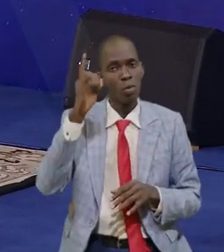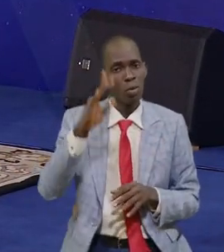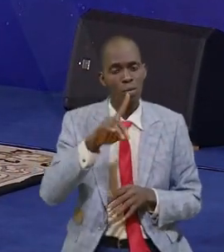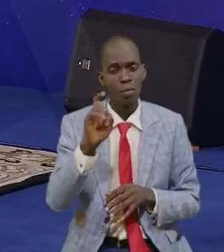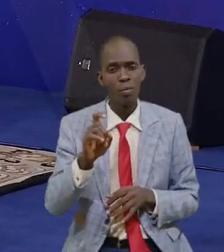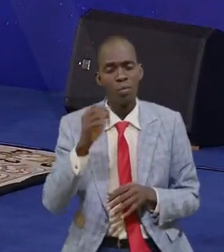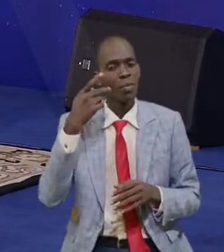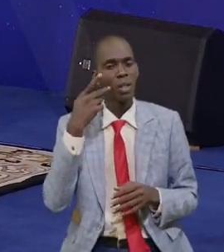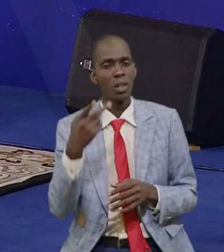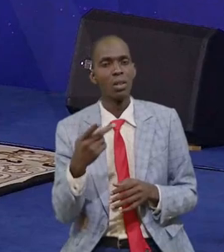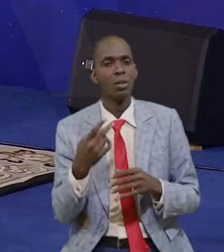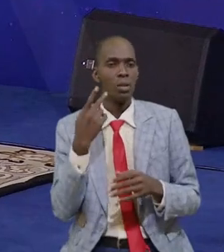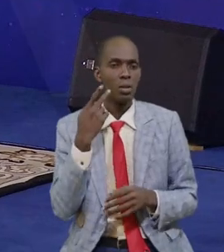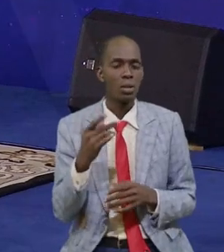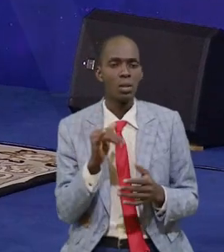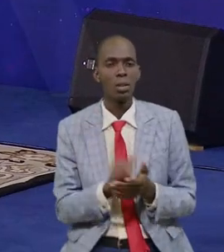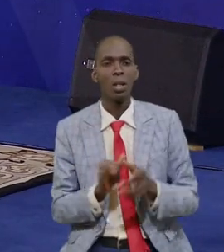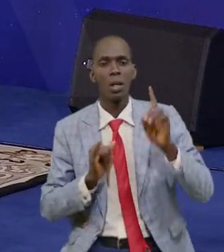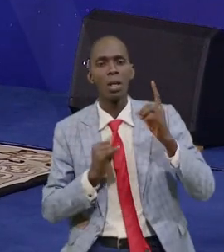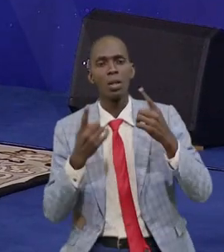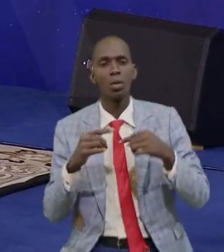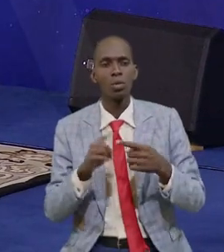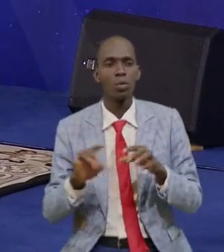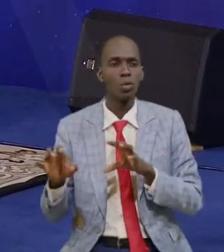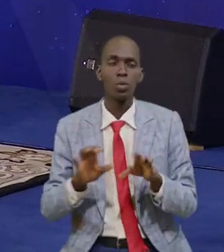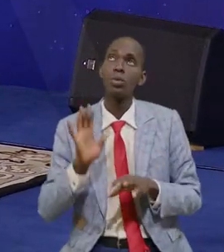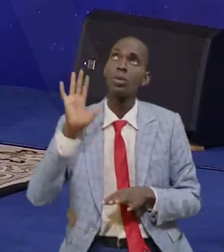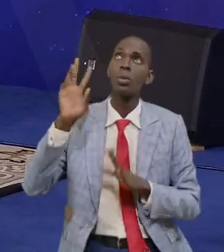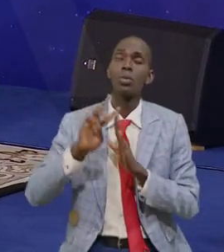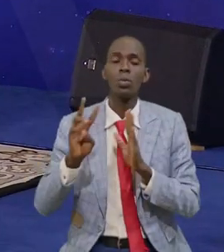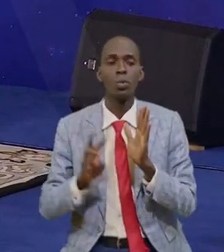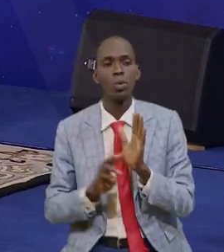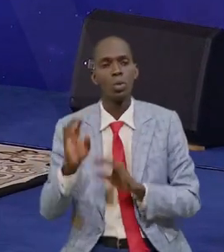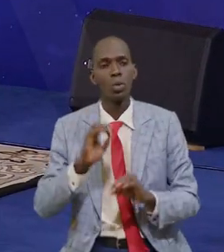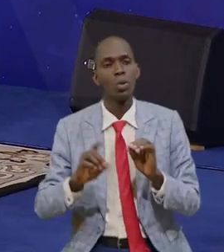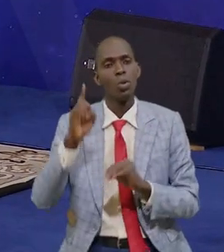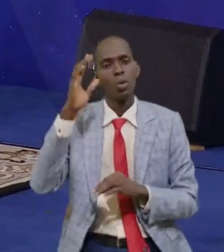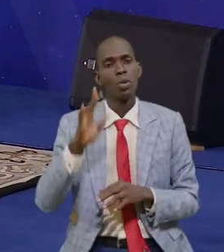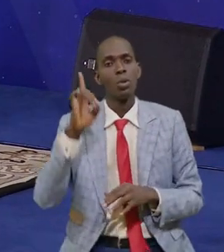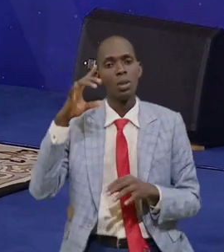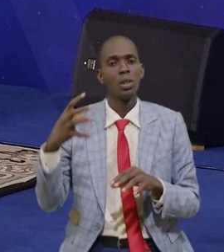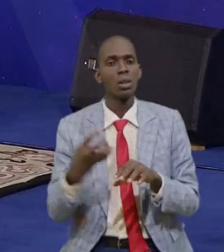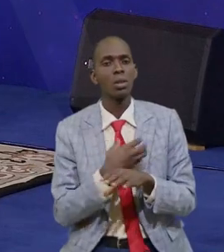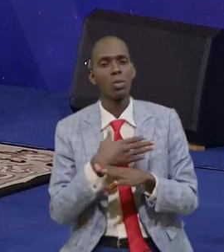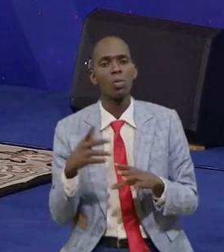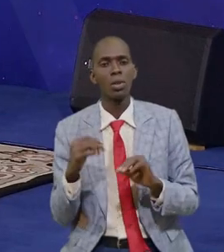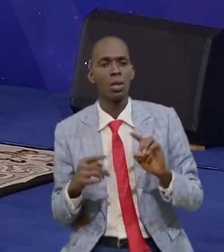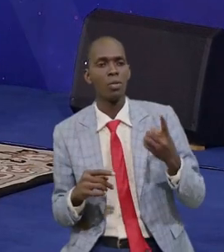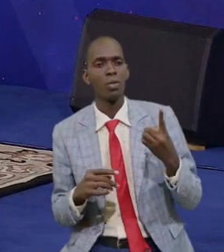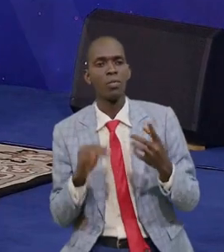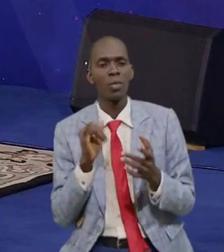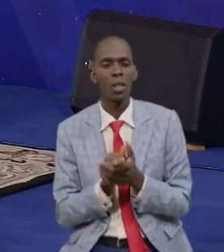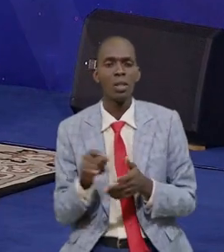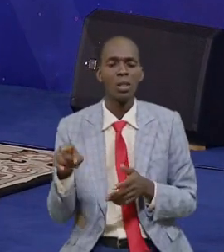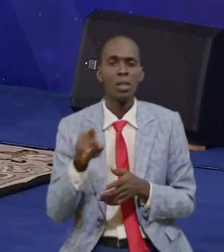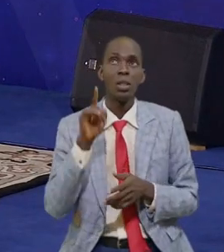thy will, O God. He taketh away the first, that he may